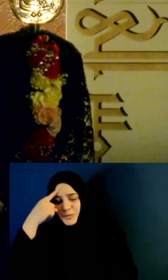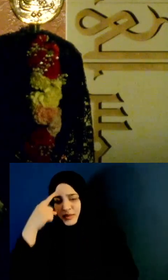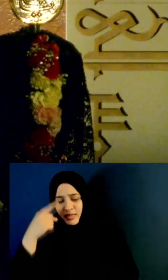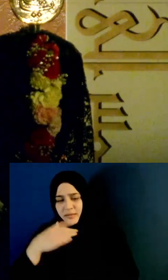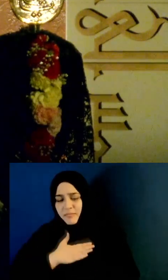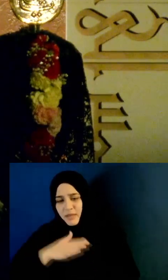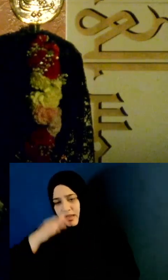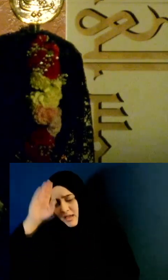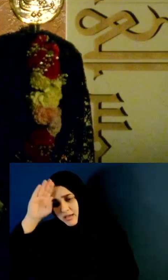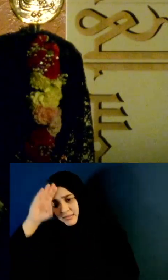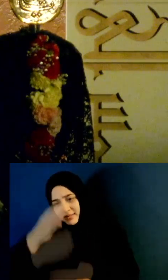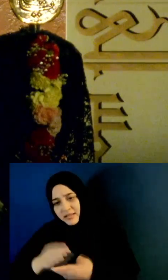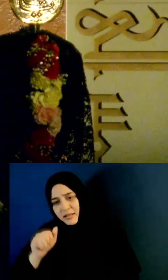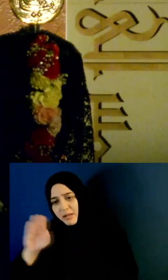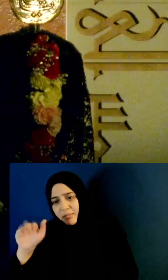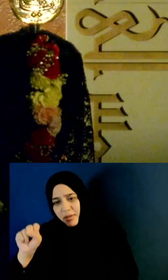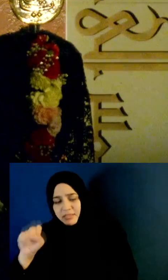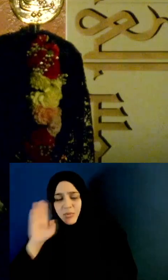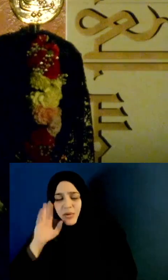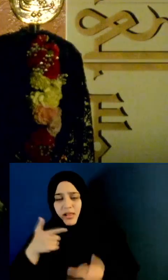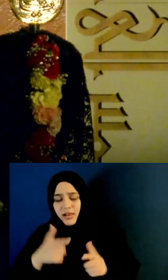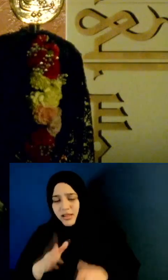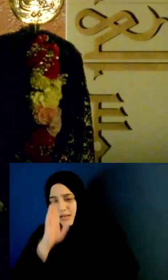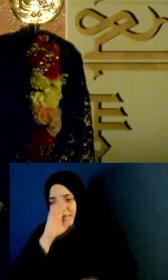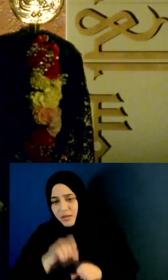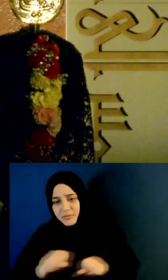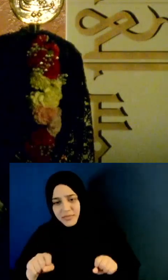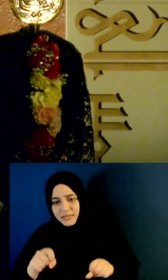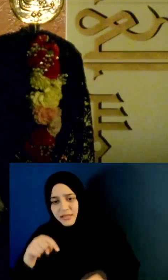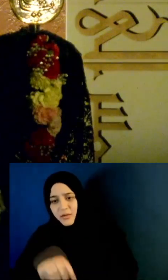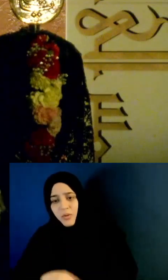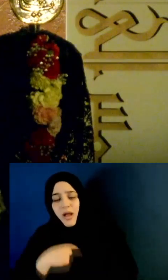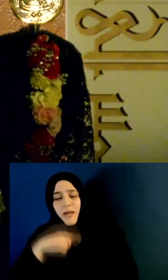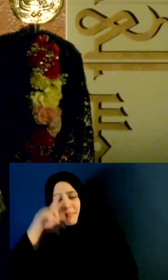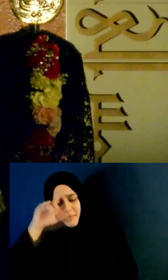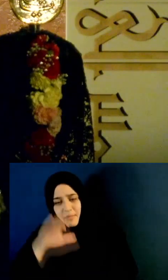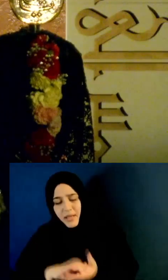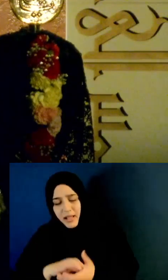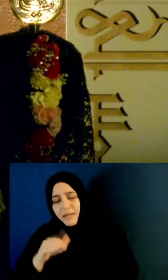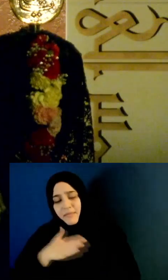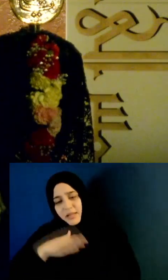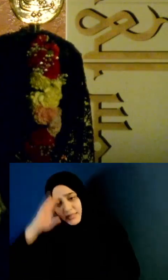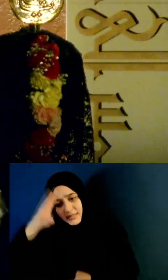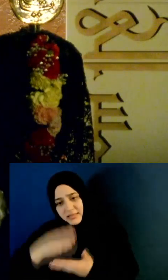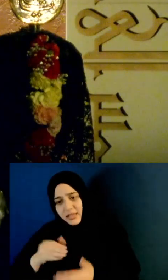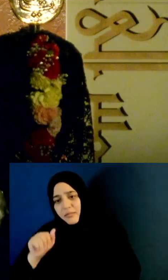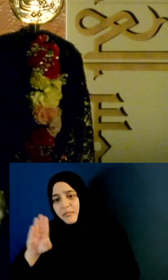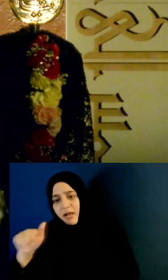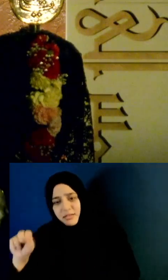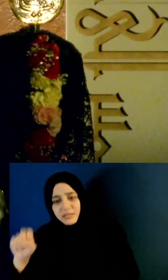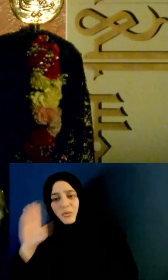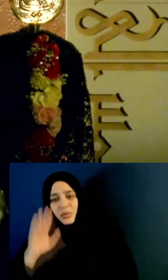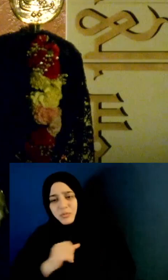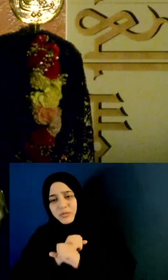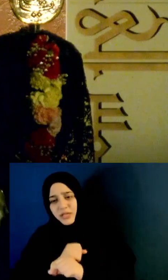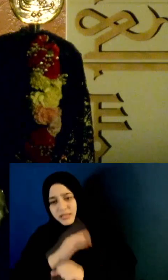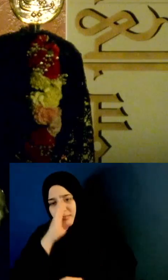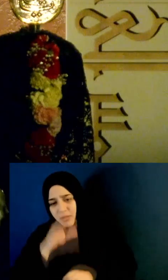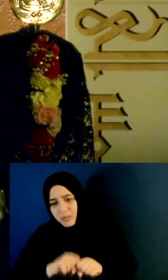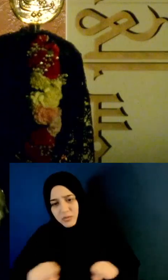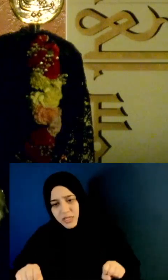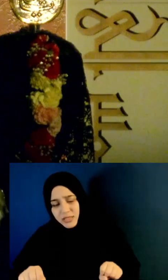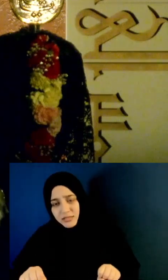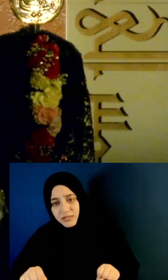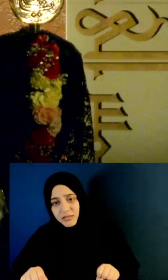Zain al-Abideen, I believe my Abbas would protect Aba Abdullah al-Husayn. That was